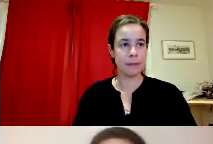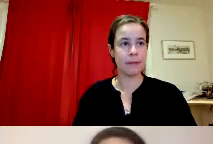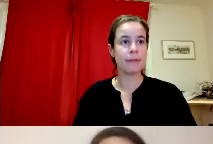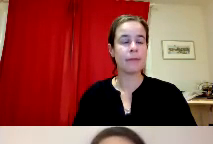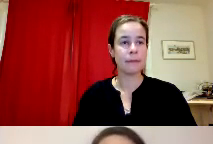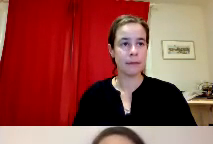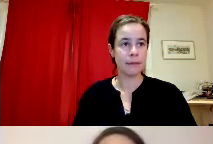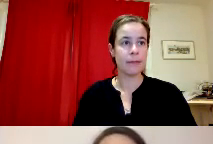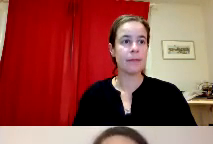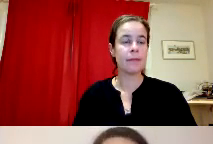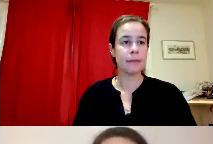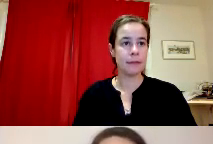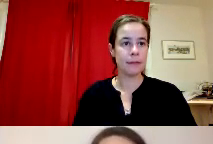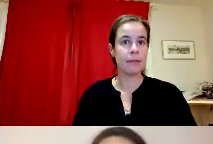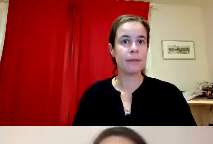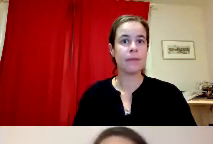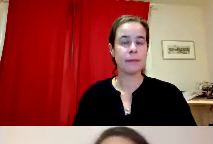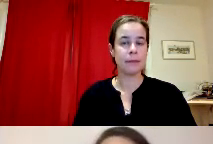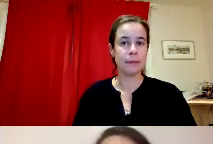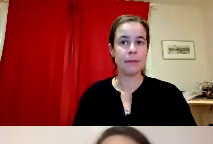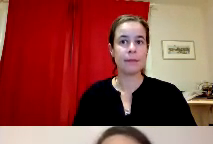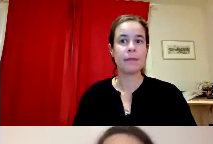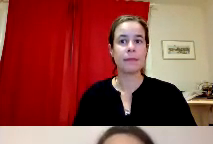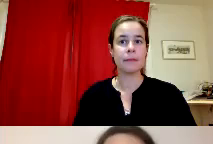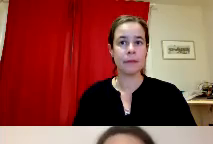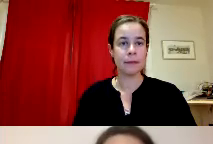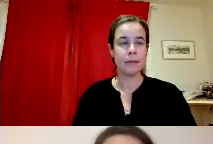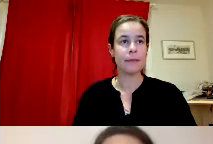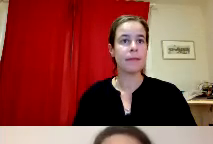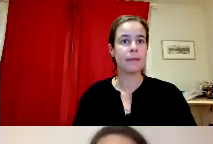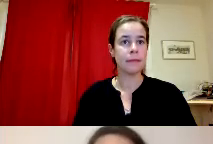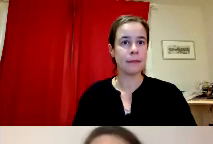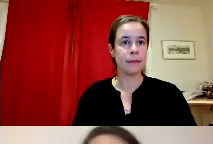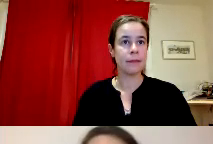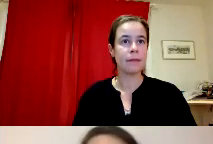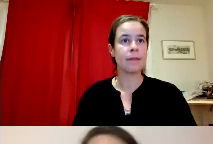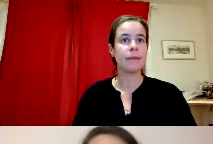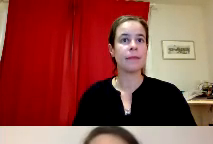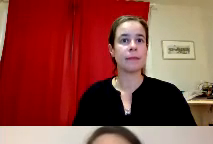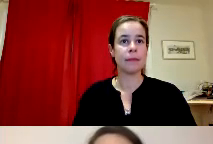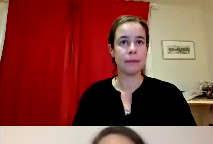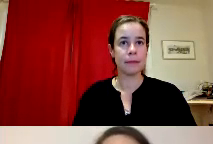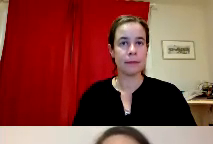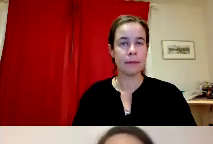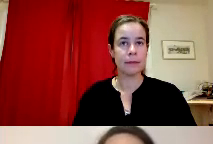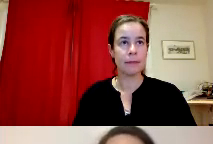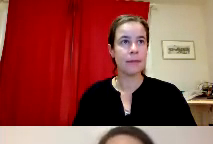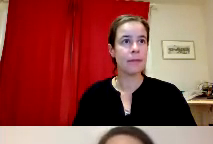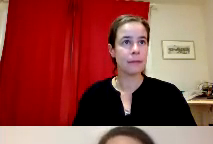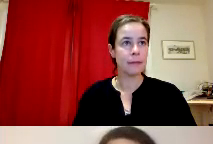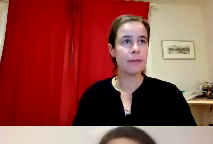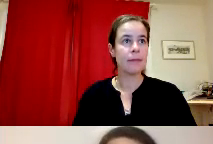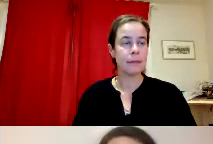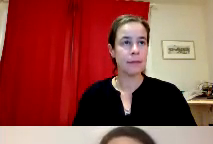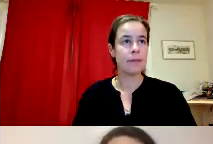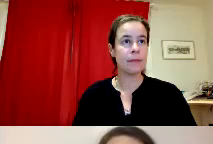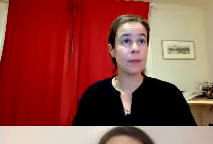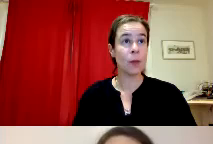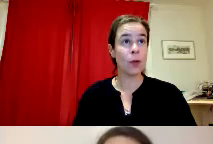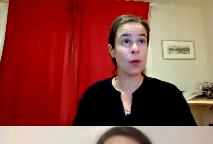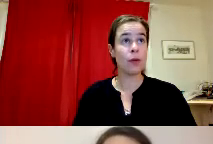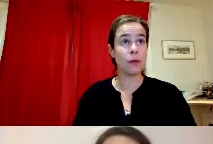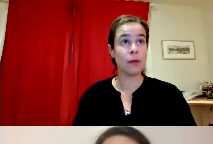their stresses, and how that might have impacted infant food and feeding. We had